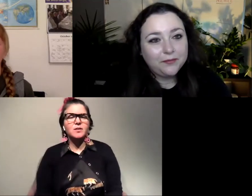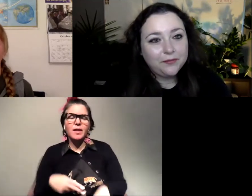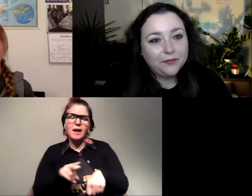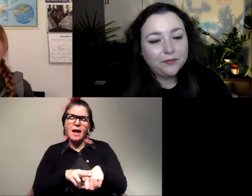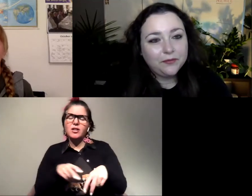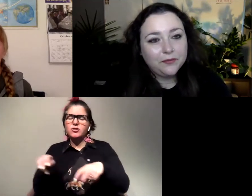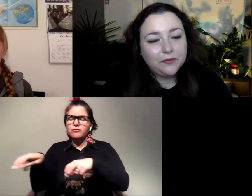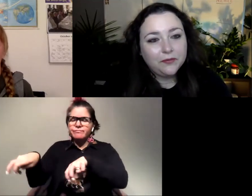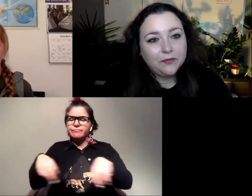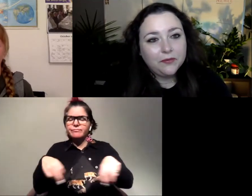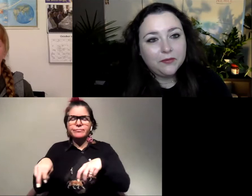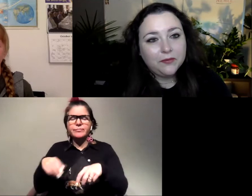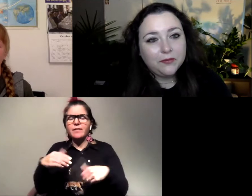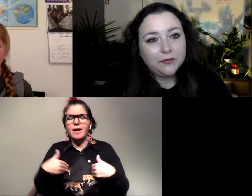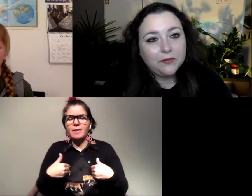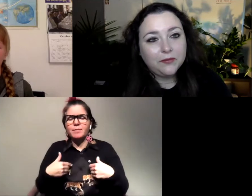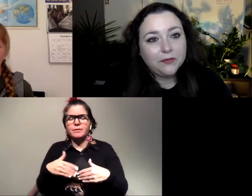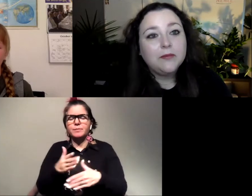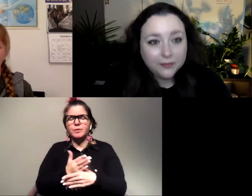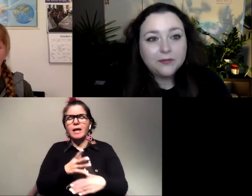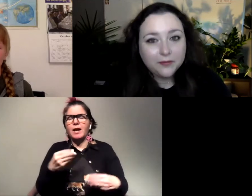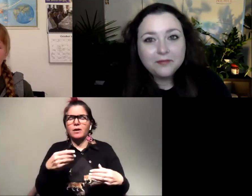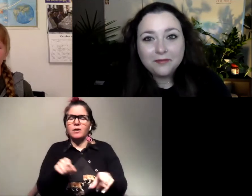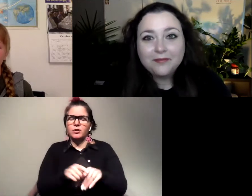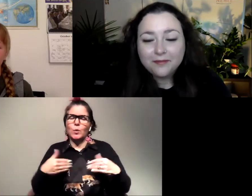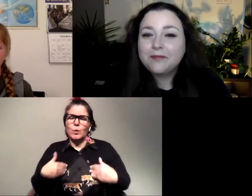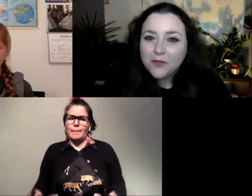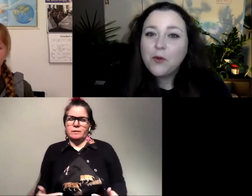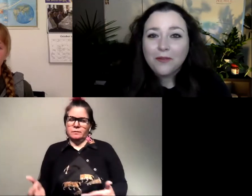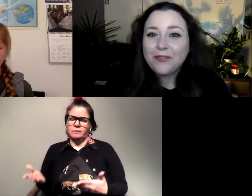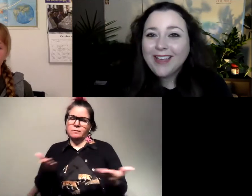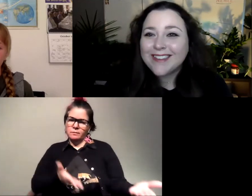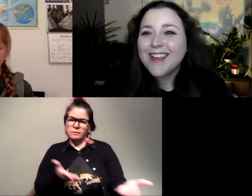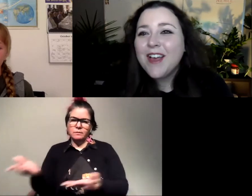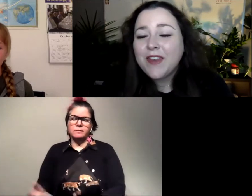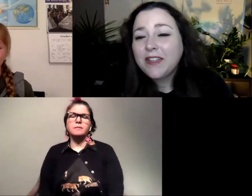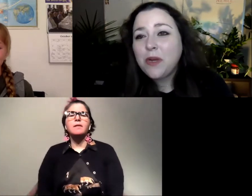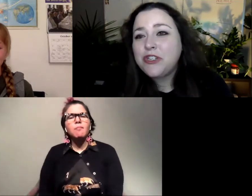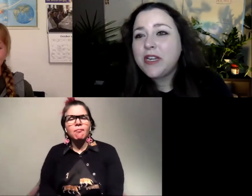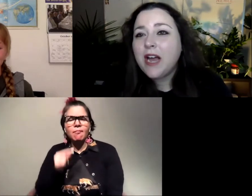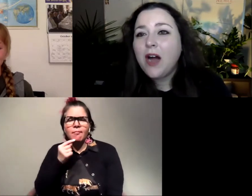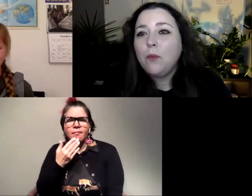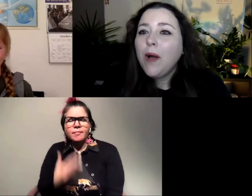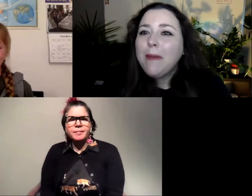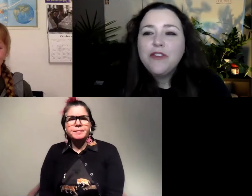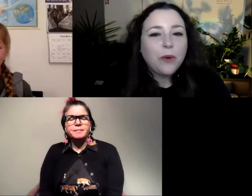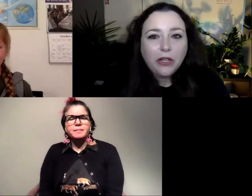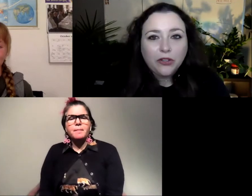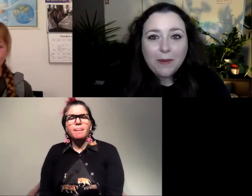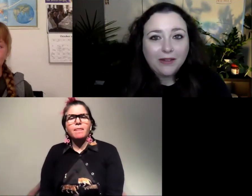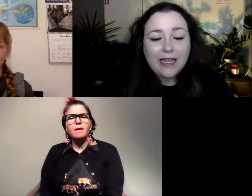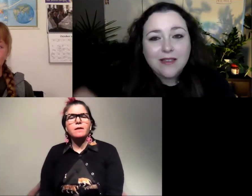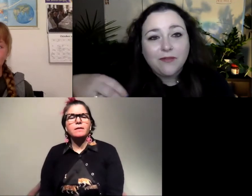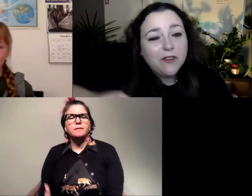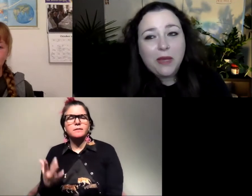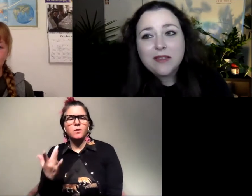lakes, and there's also human-driven transmission. Cool, thanks. The next question, what made you want to learn